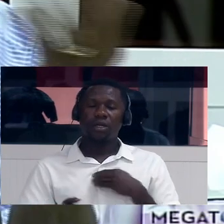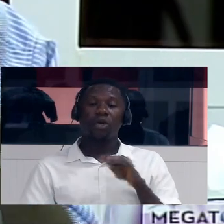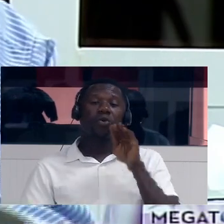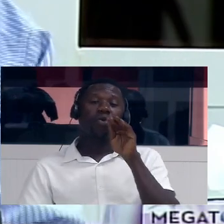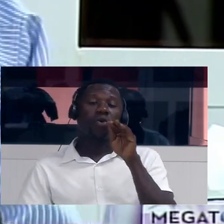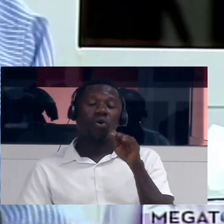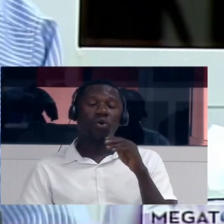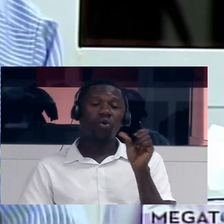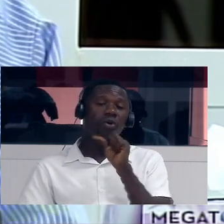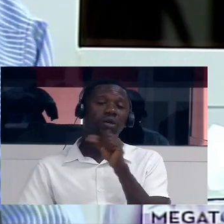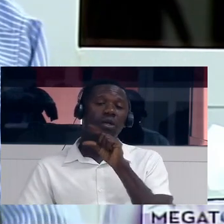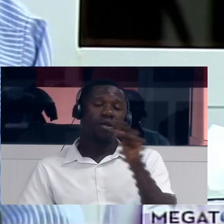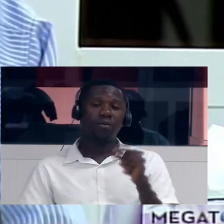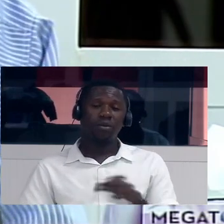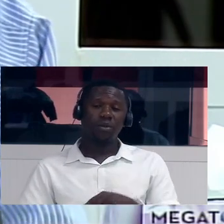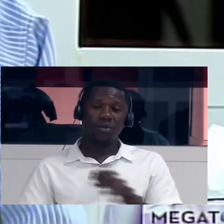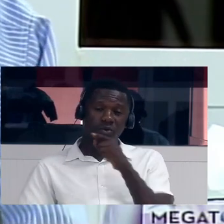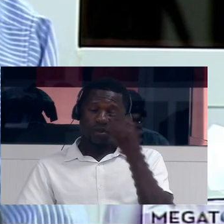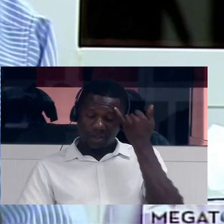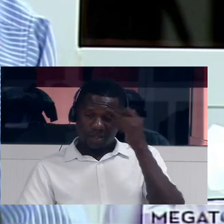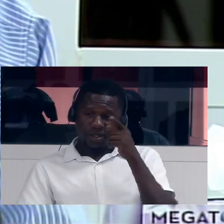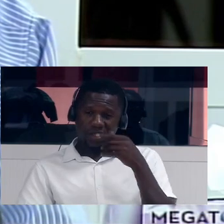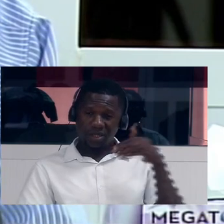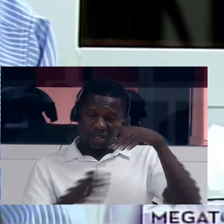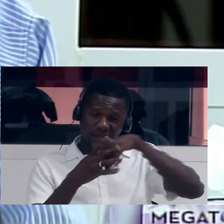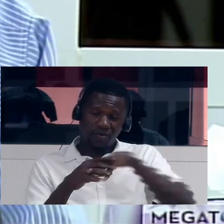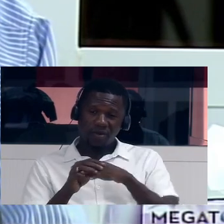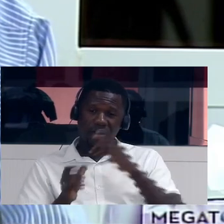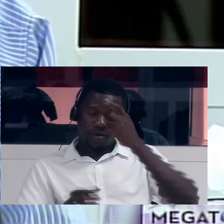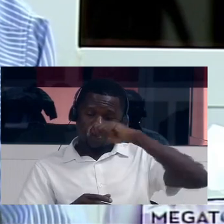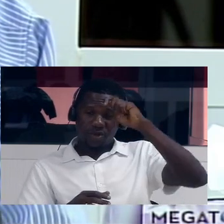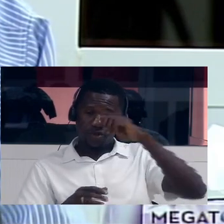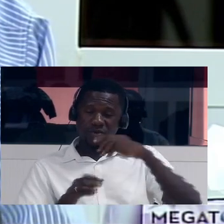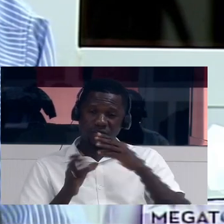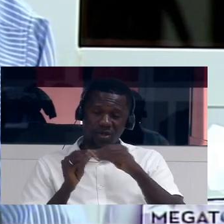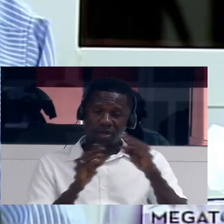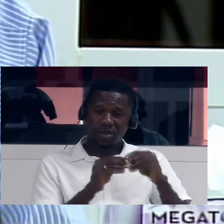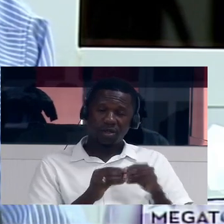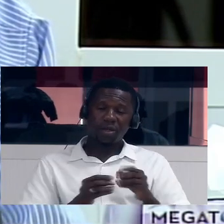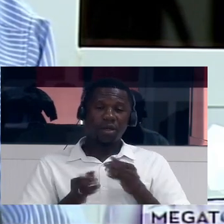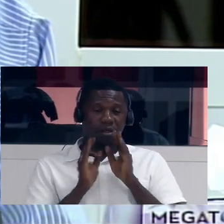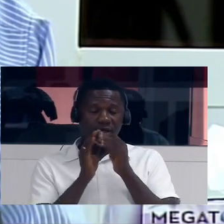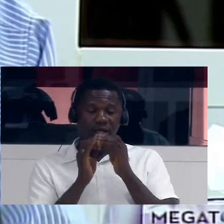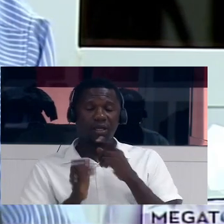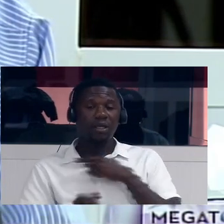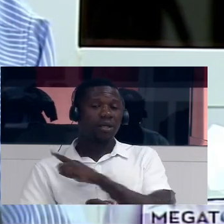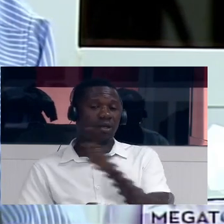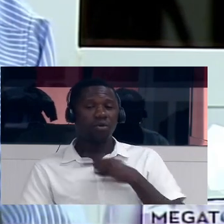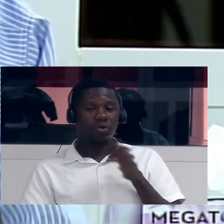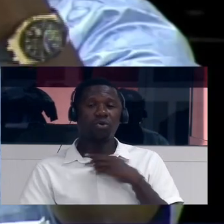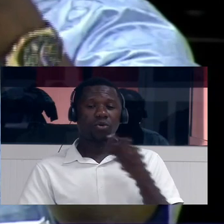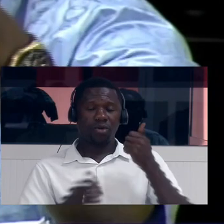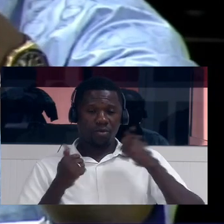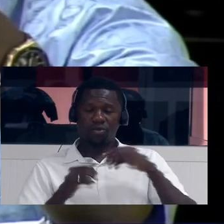Are you suggesting that he interfered with police operations? I am not suggesting that he interfered. I'm saying they were not supposed to be there. And